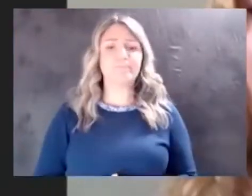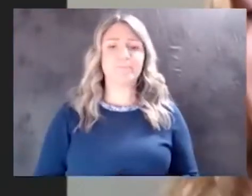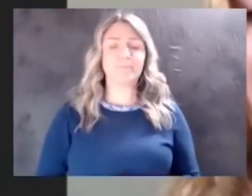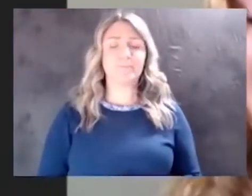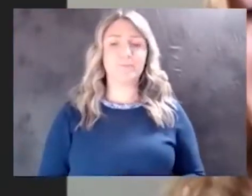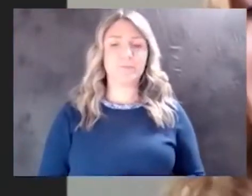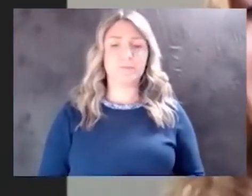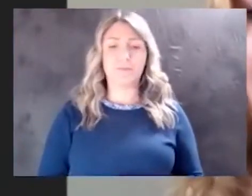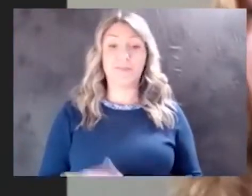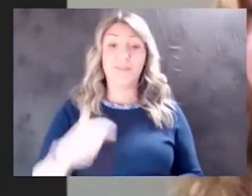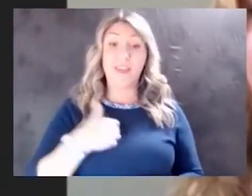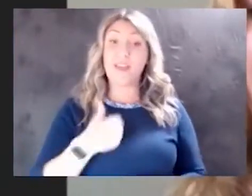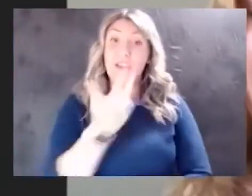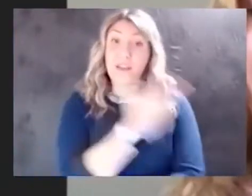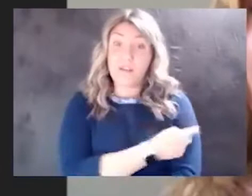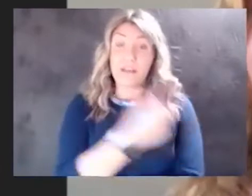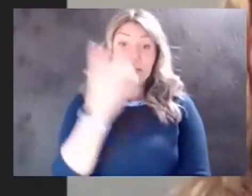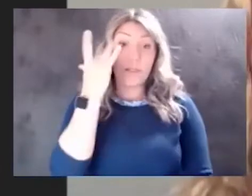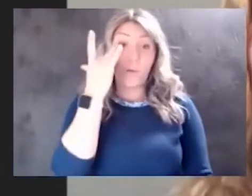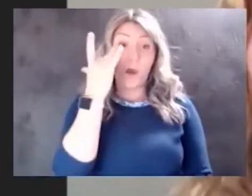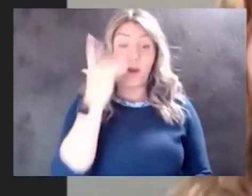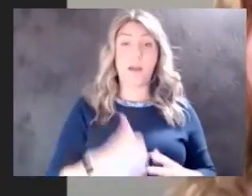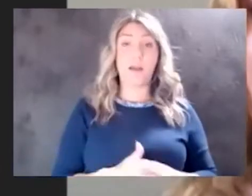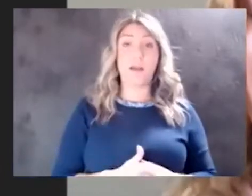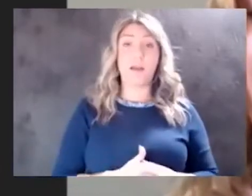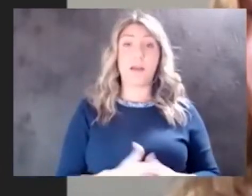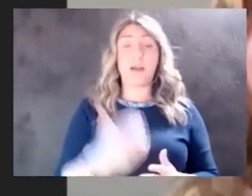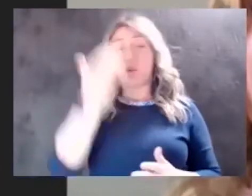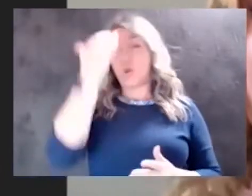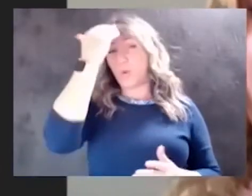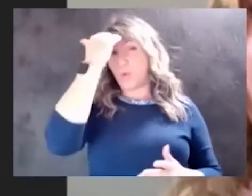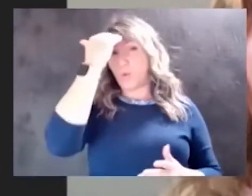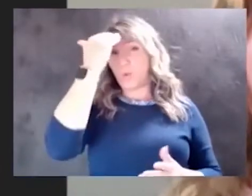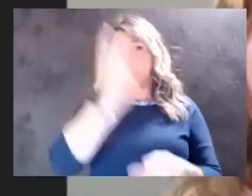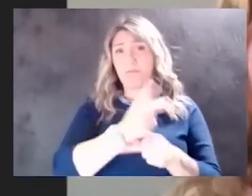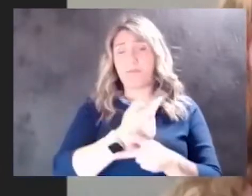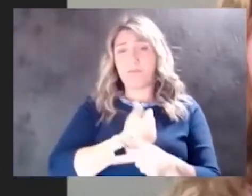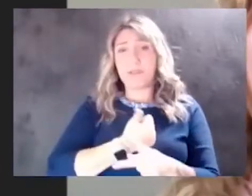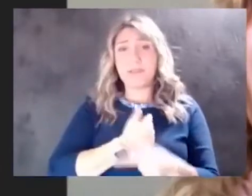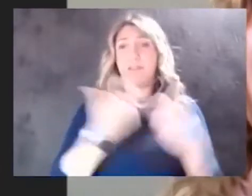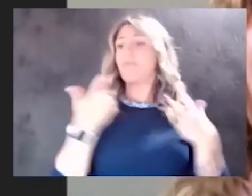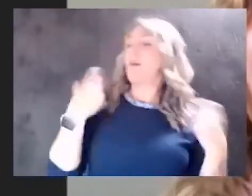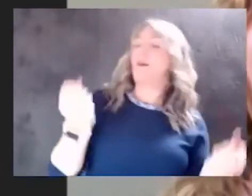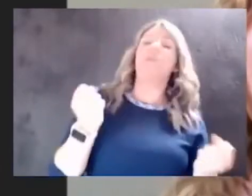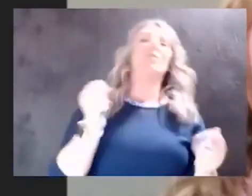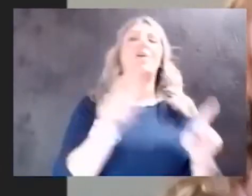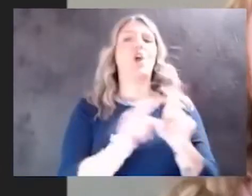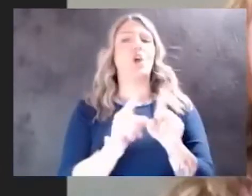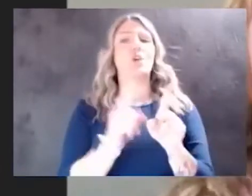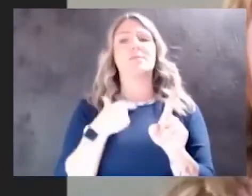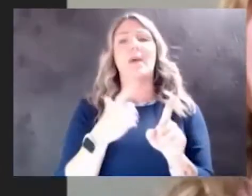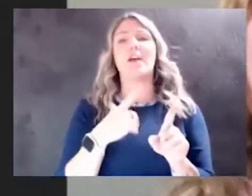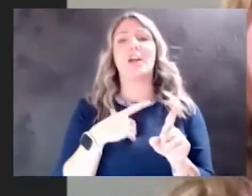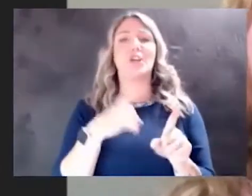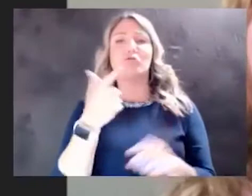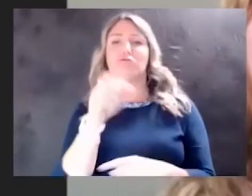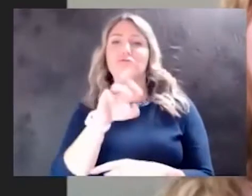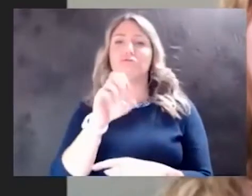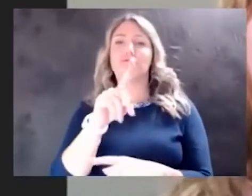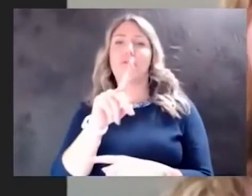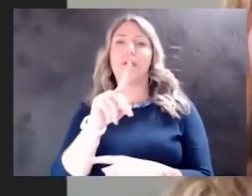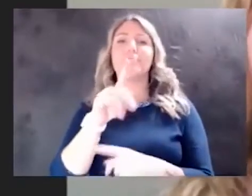I got vaccinated because I knew that it would keep myself healthy as well as my grandparents because we're really close to